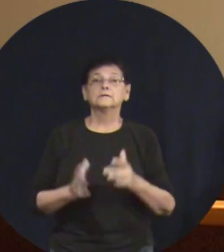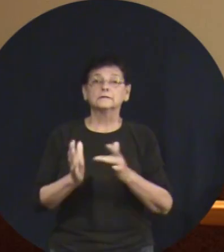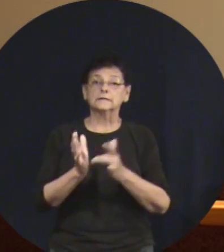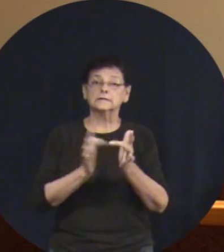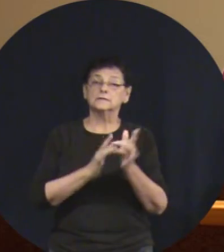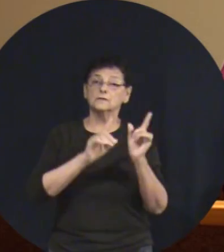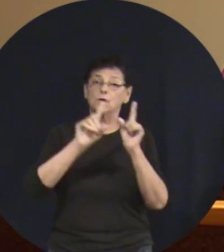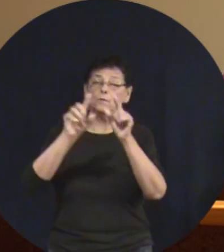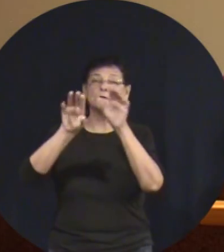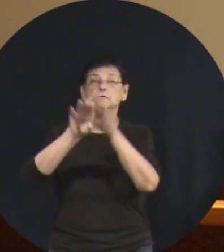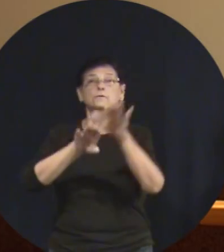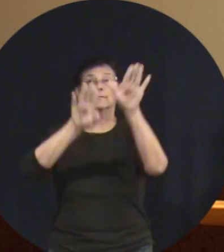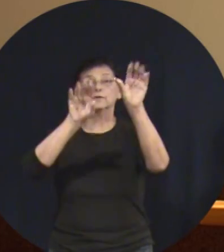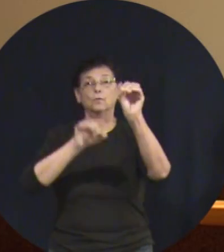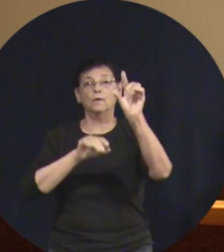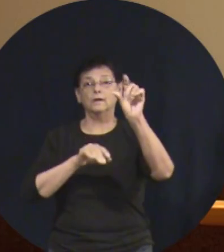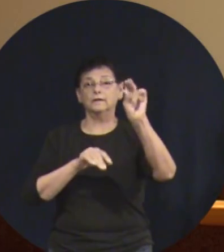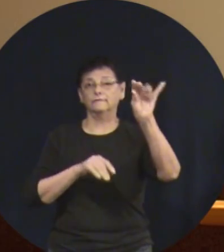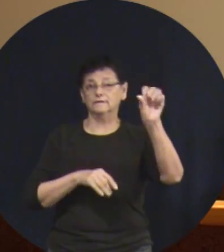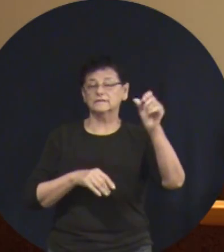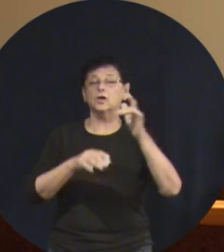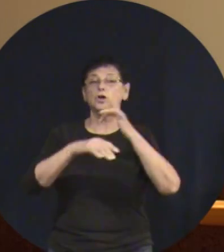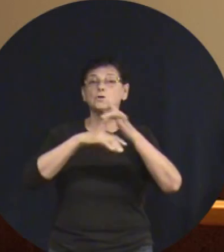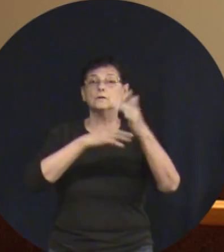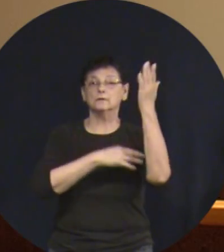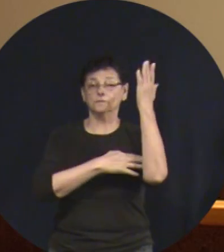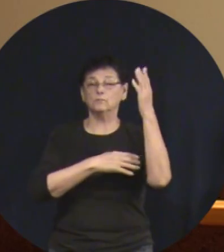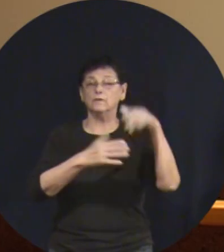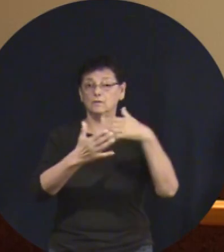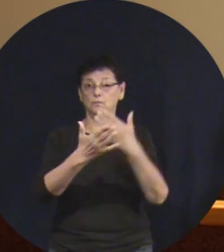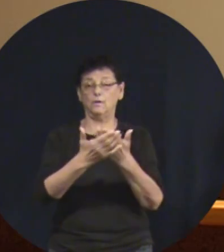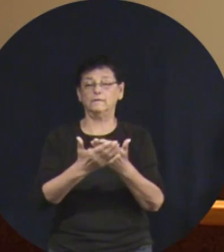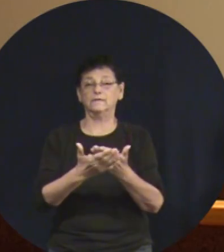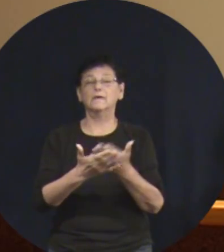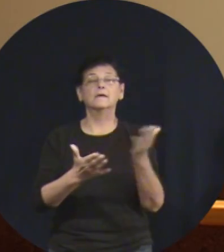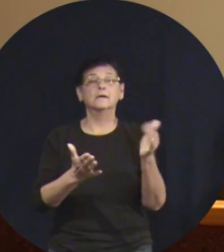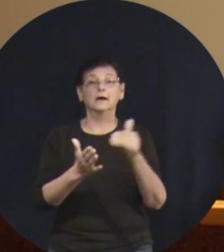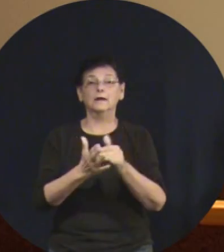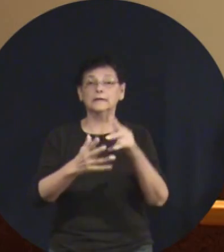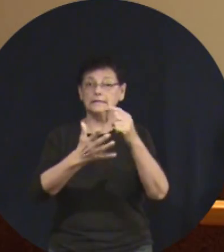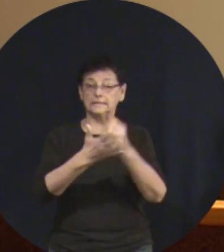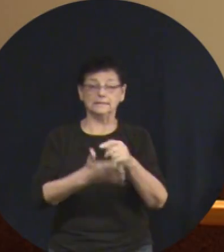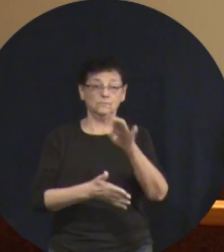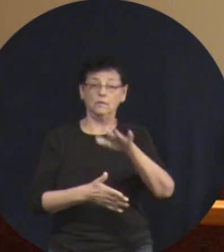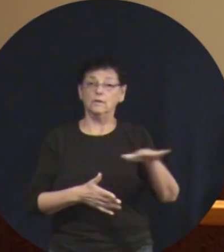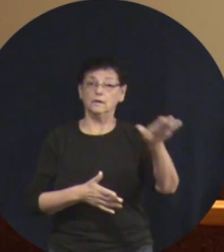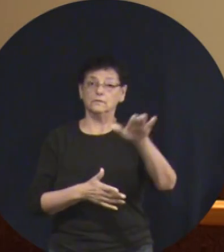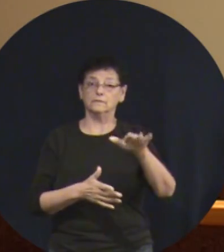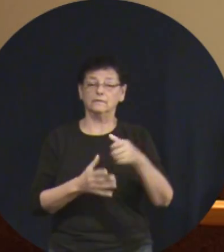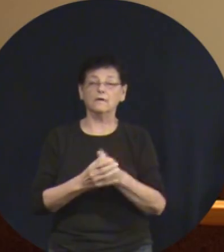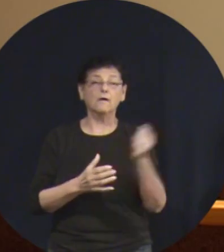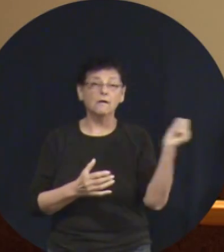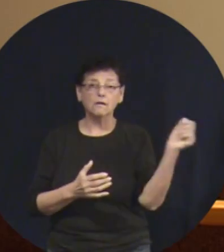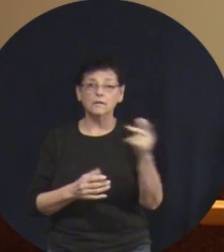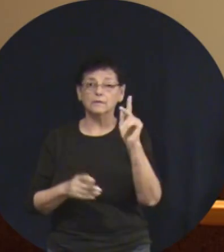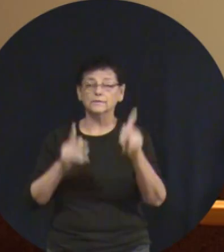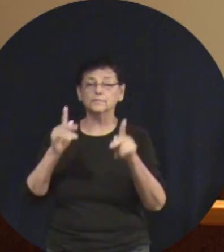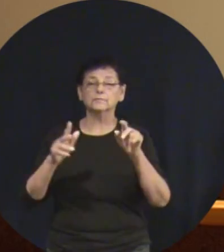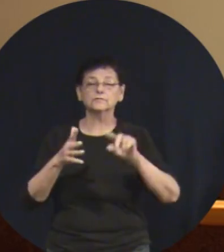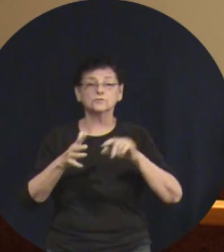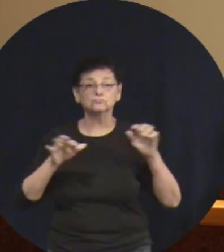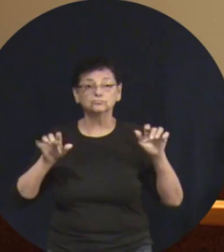Lord. Jesus went to the Mount of Olives, but early in the morning he arrived again in the temple area. And all the